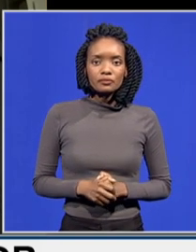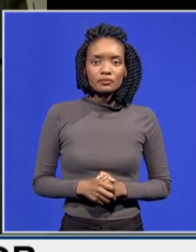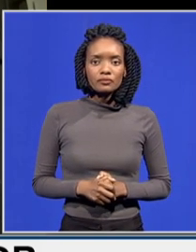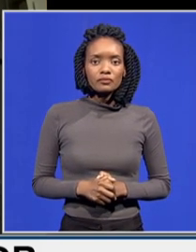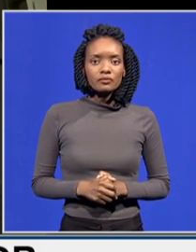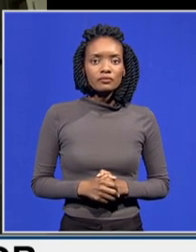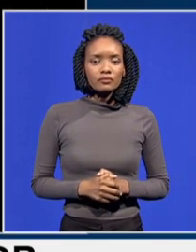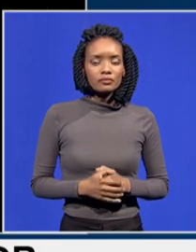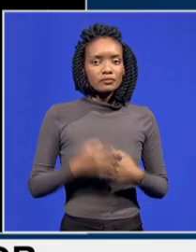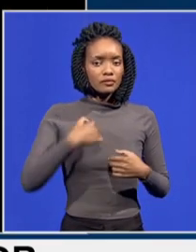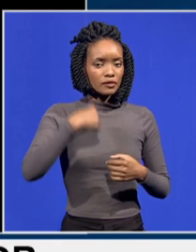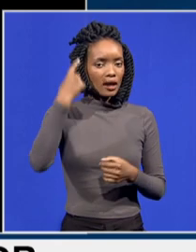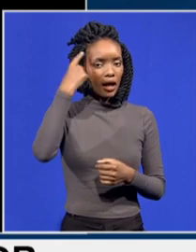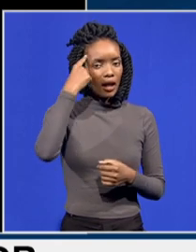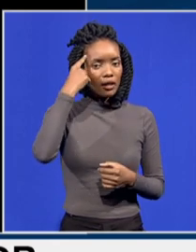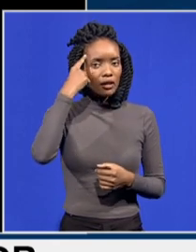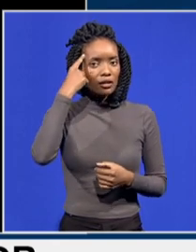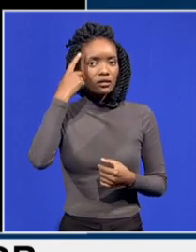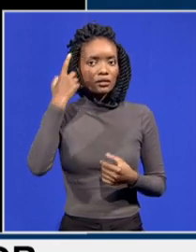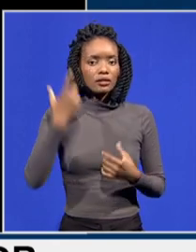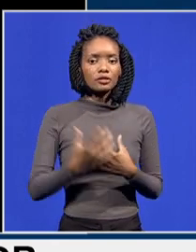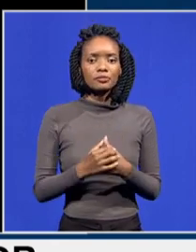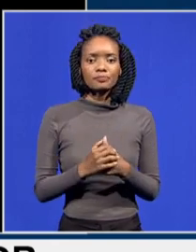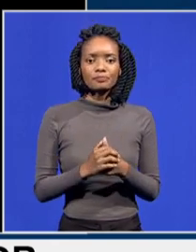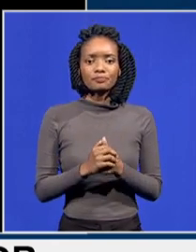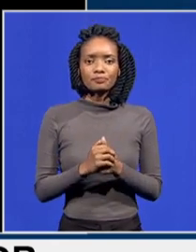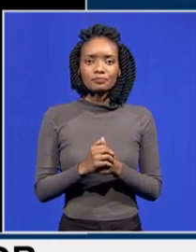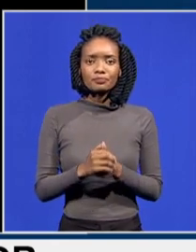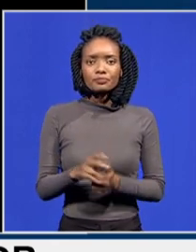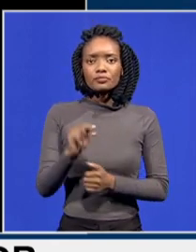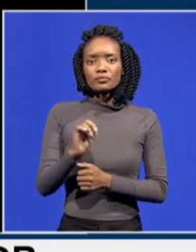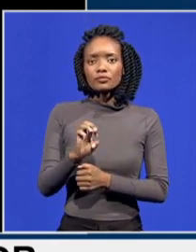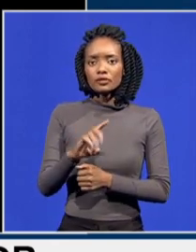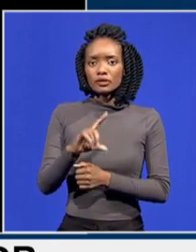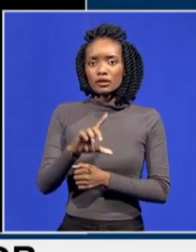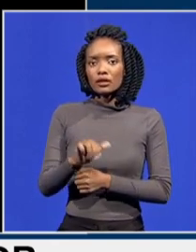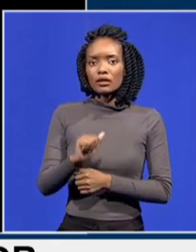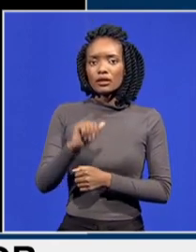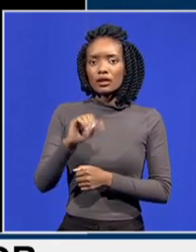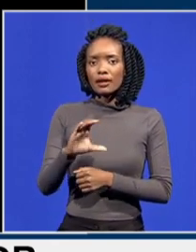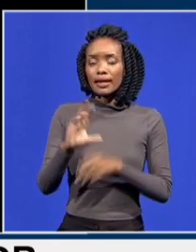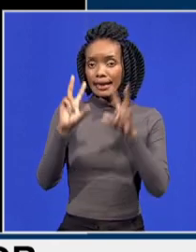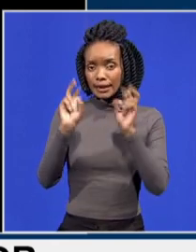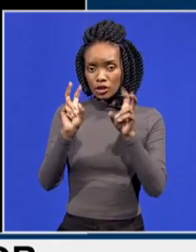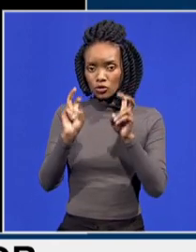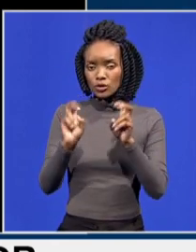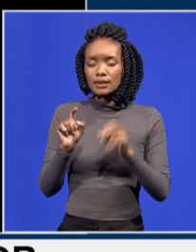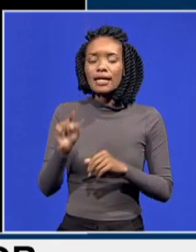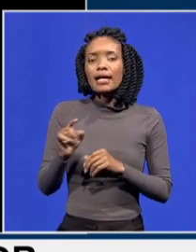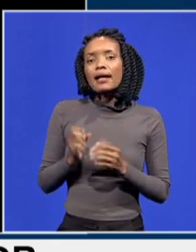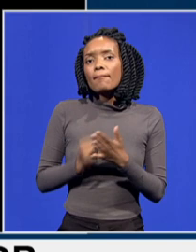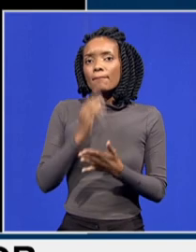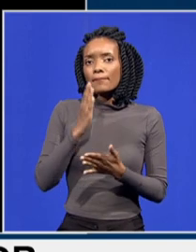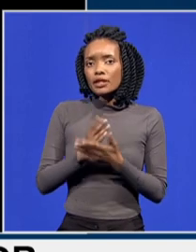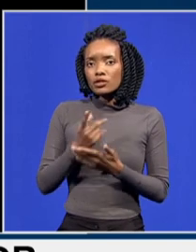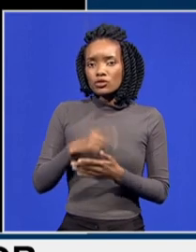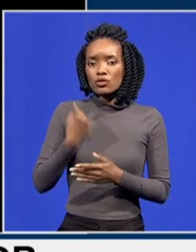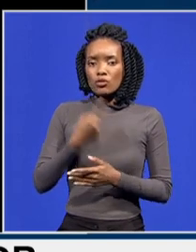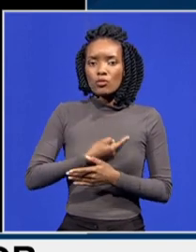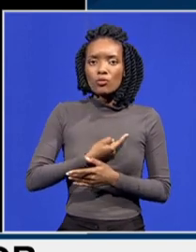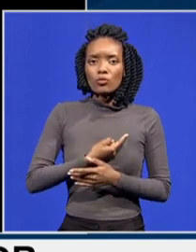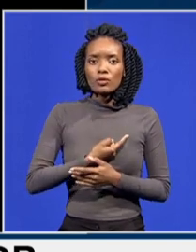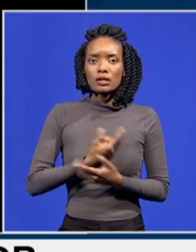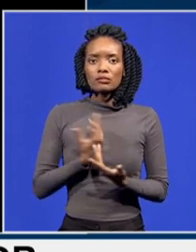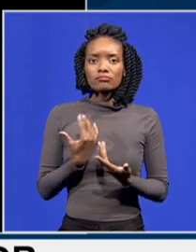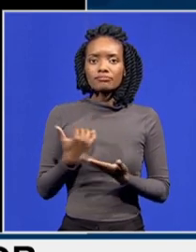I think looking towards NEDLAC issues, he made sure that we find one another in terms